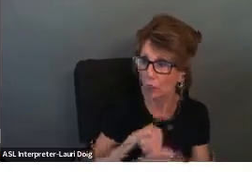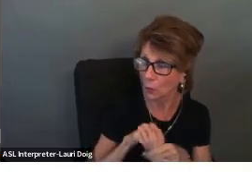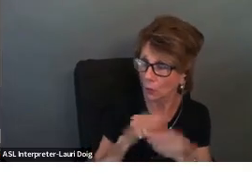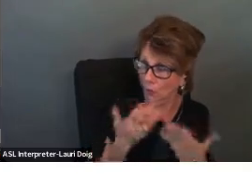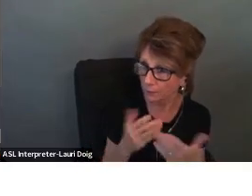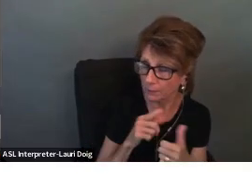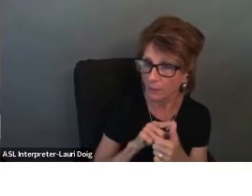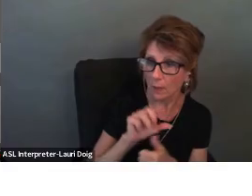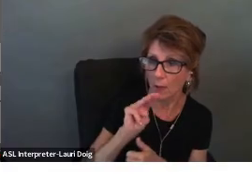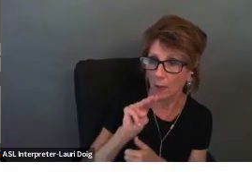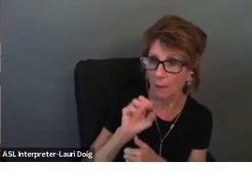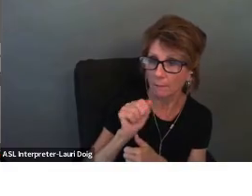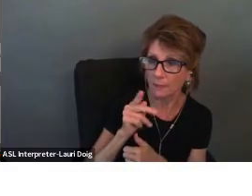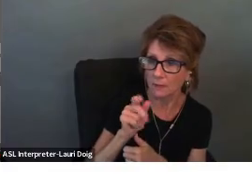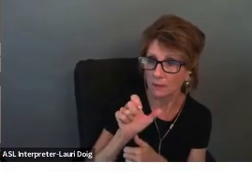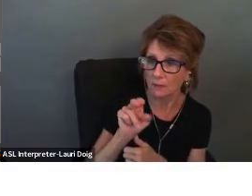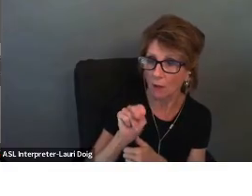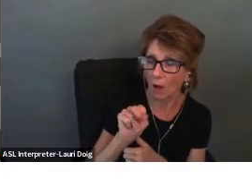of the Credit,